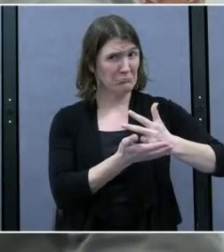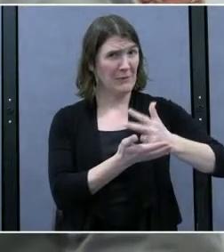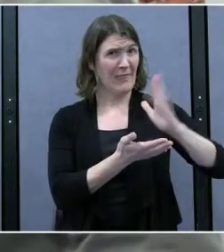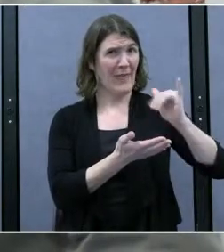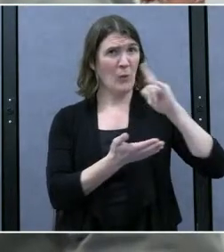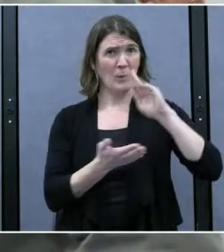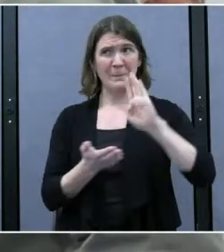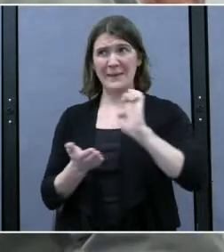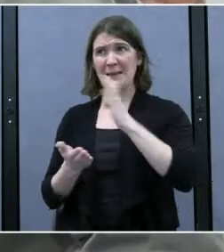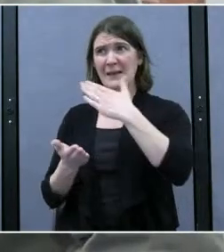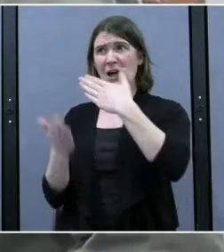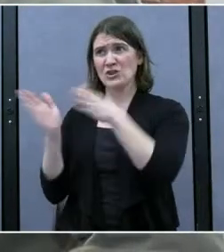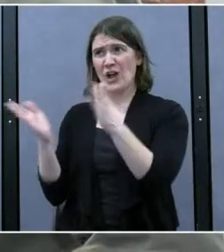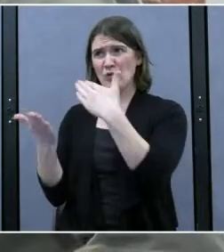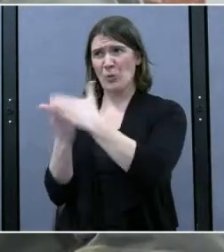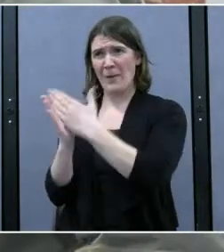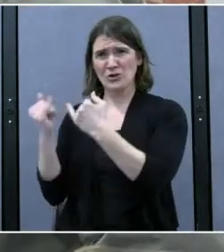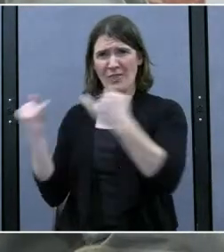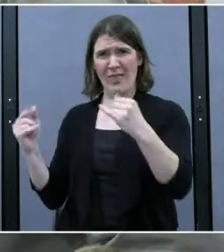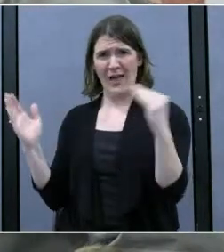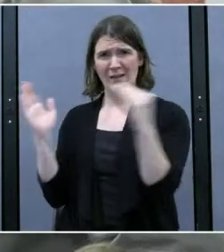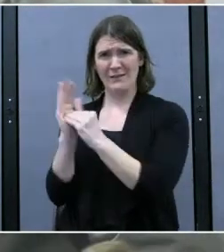budget line item out of the general fund?